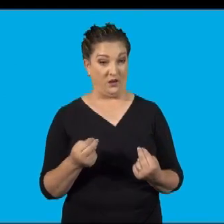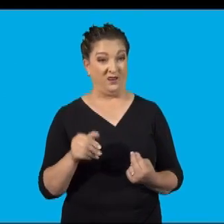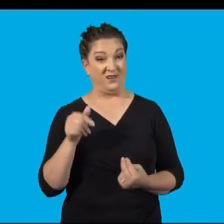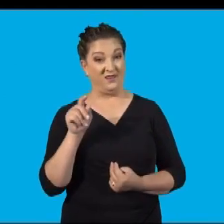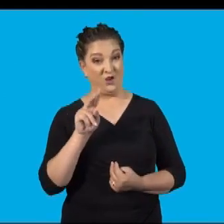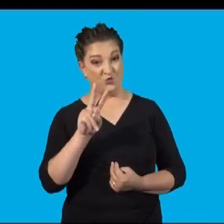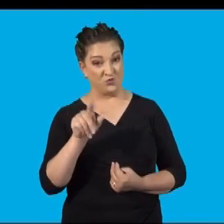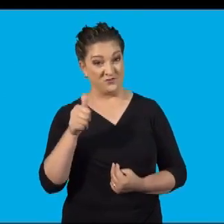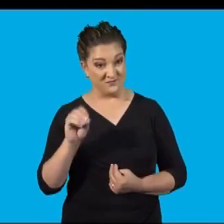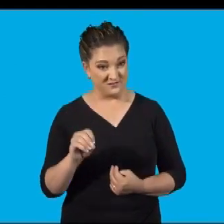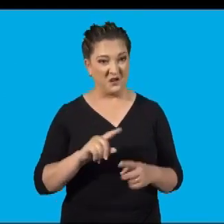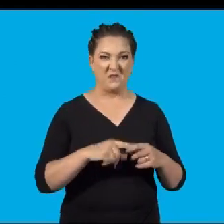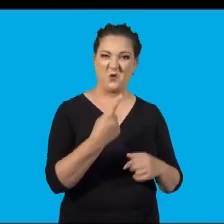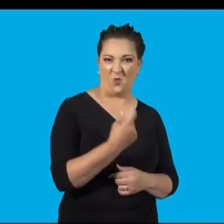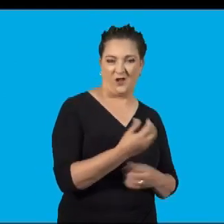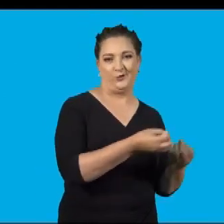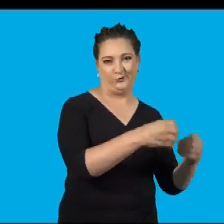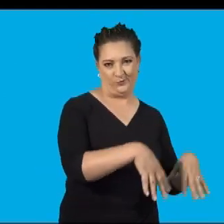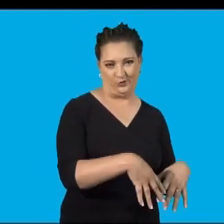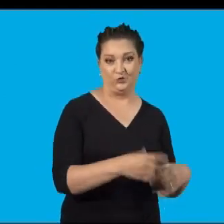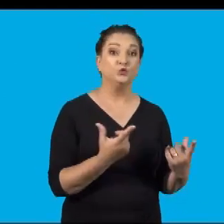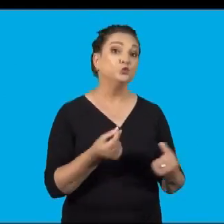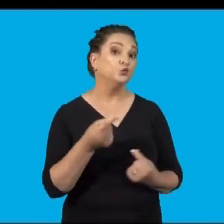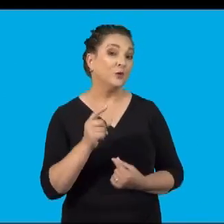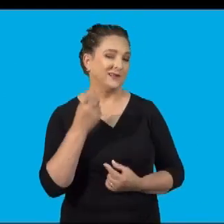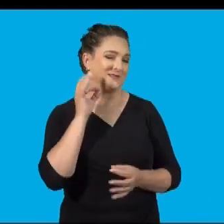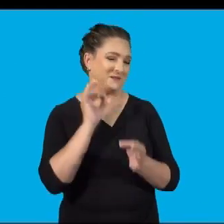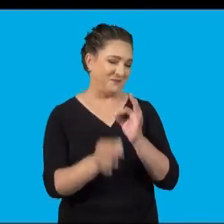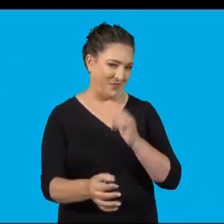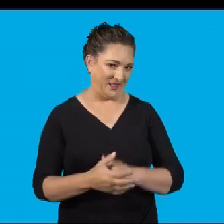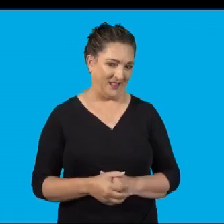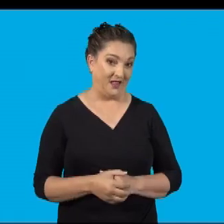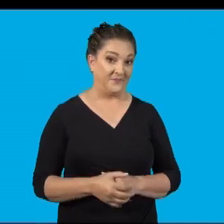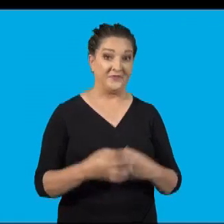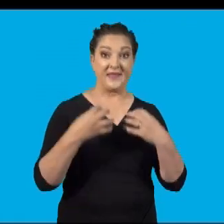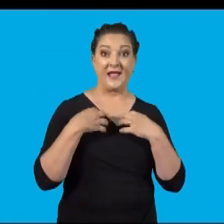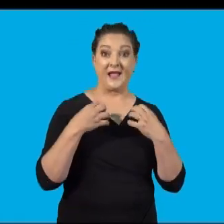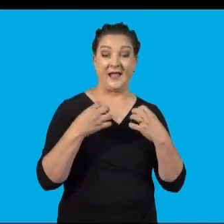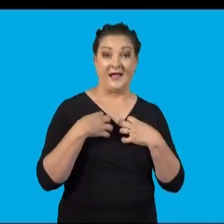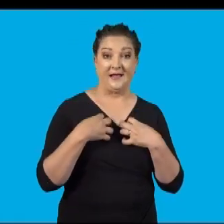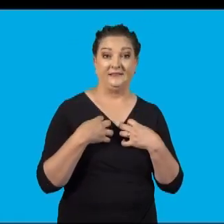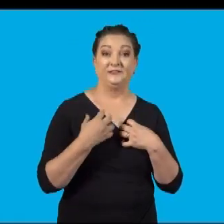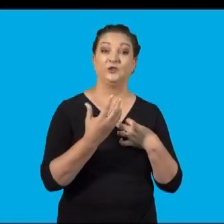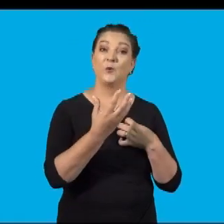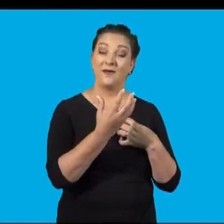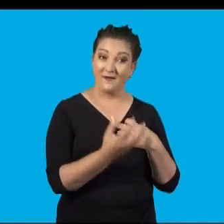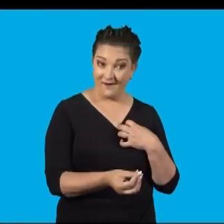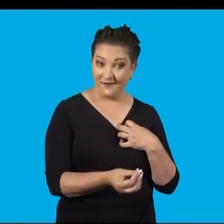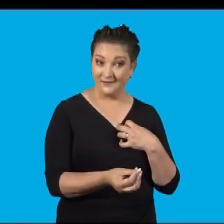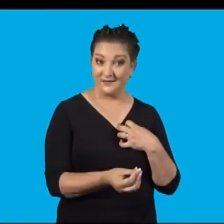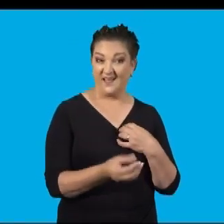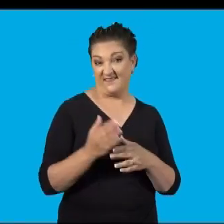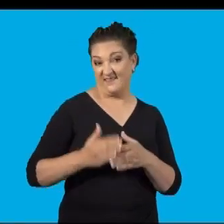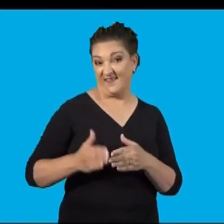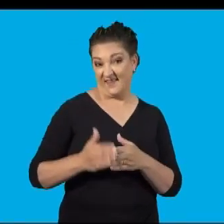have disposed. To do that is very simple. You simply say the asset that we have at the end, the vehicles that